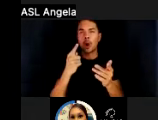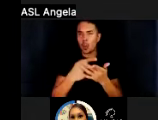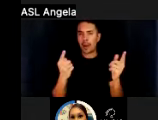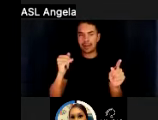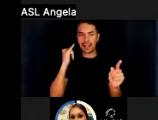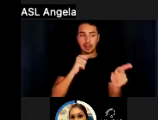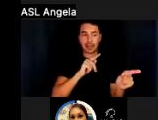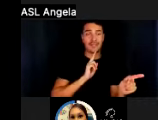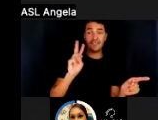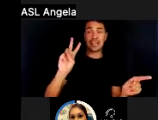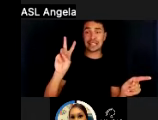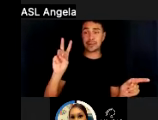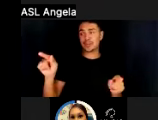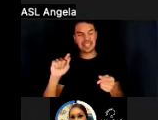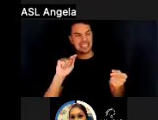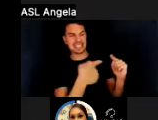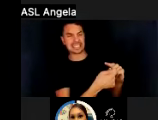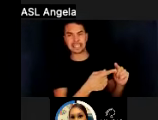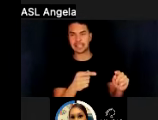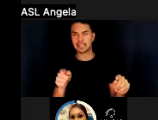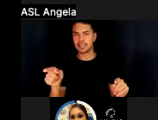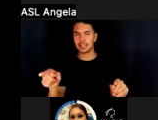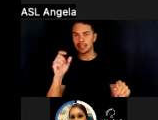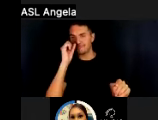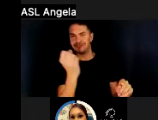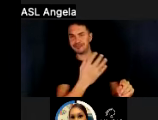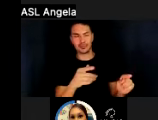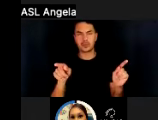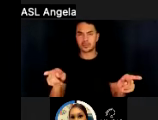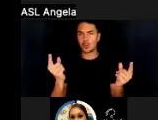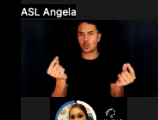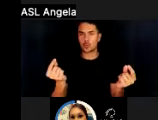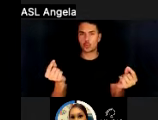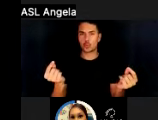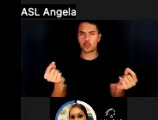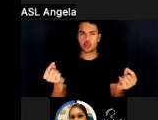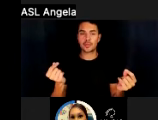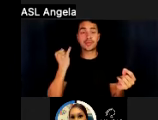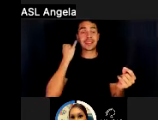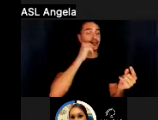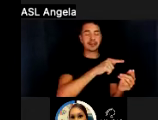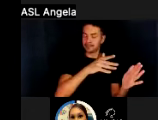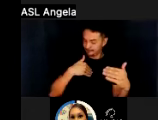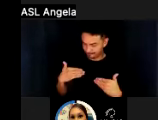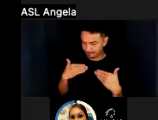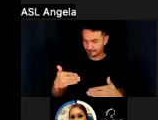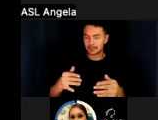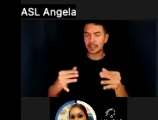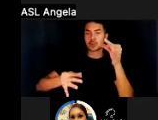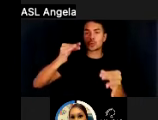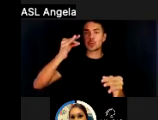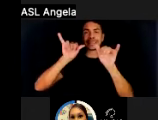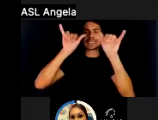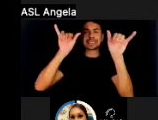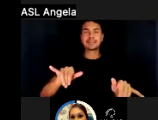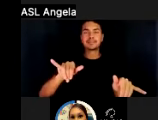But some of these cases and these situations, if someone does decide to move forward and go through the system, through the criminal justice system,